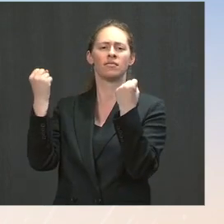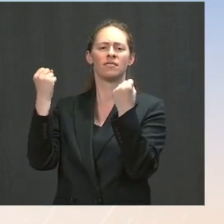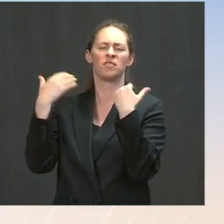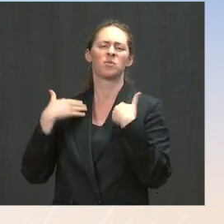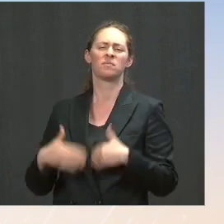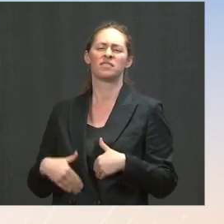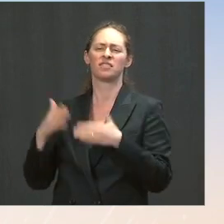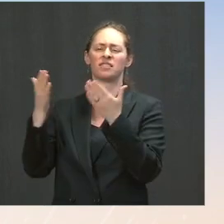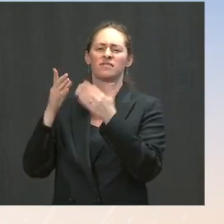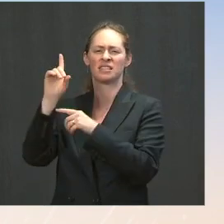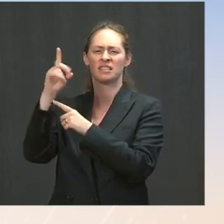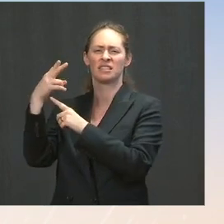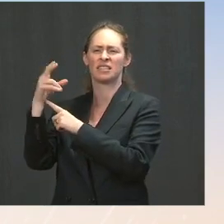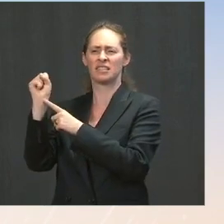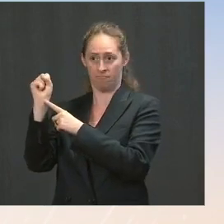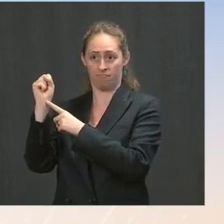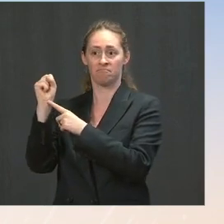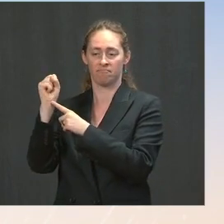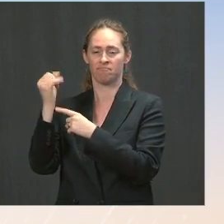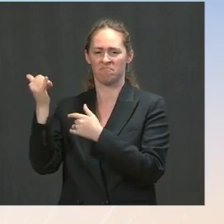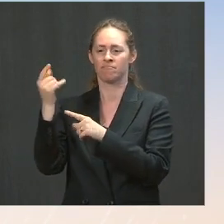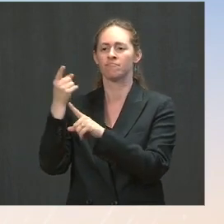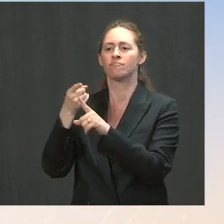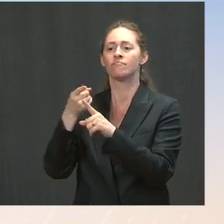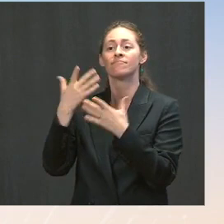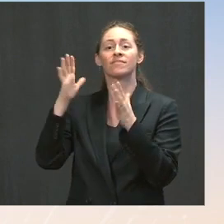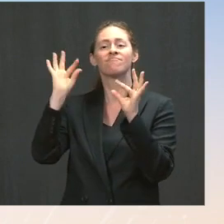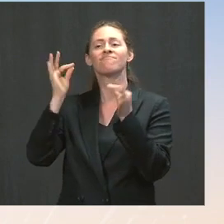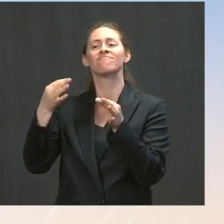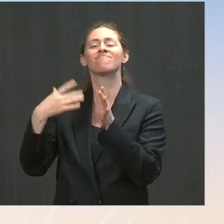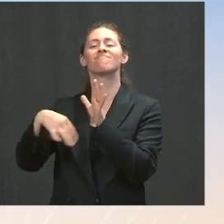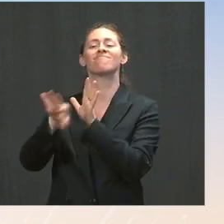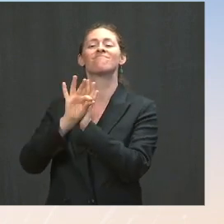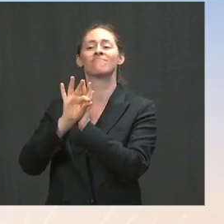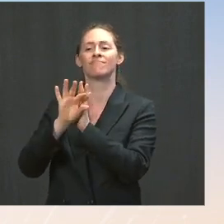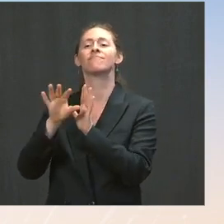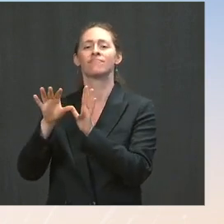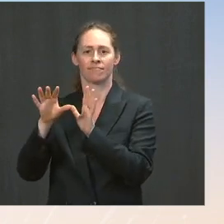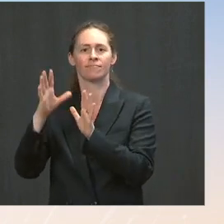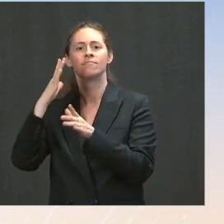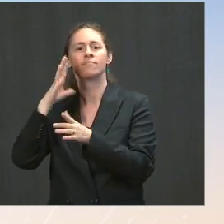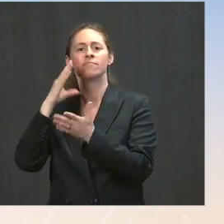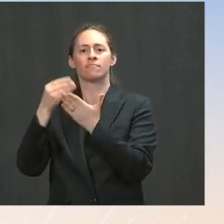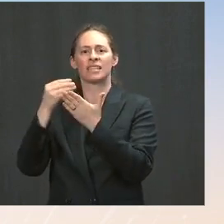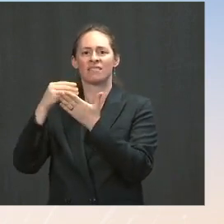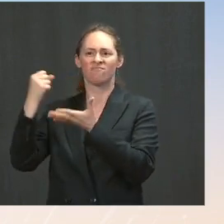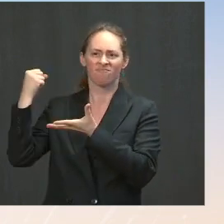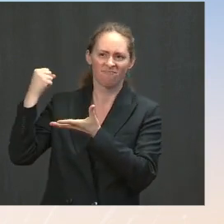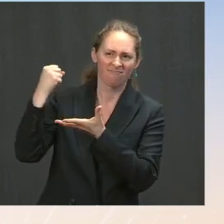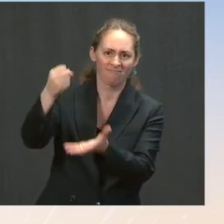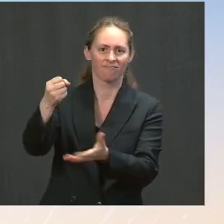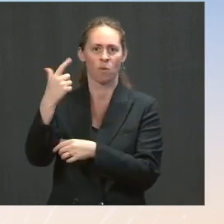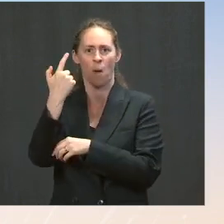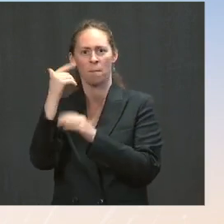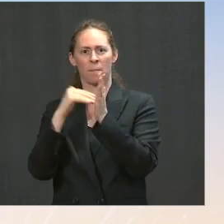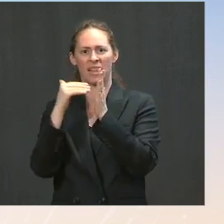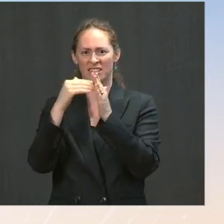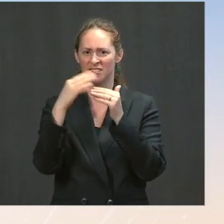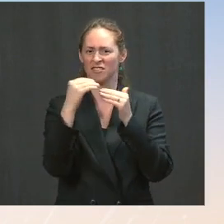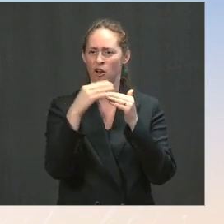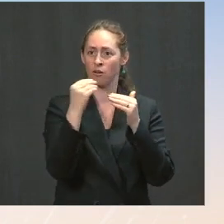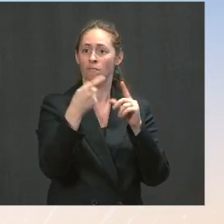Services Administration, awarded $121 million in American Rescue Plan funding to support the work of